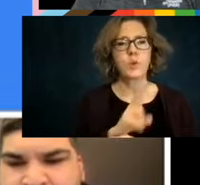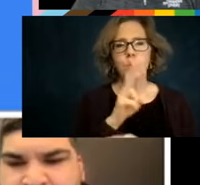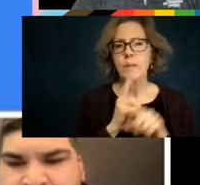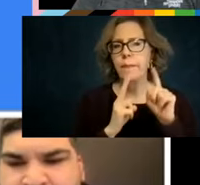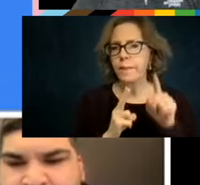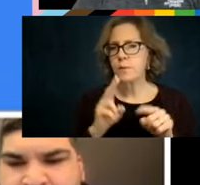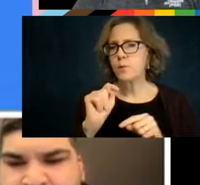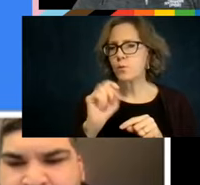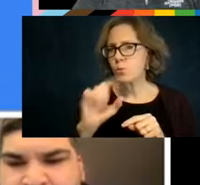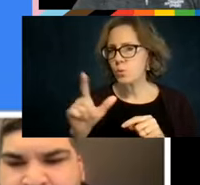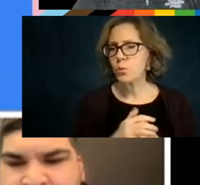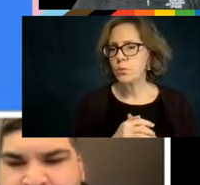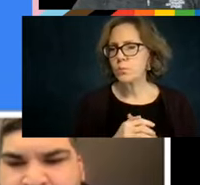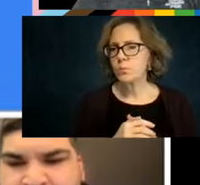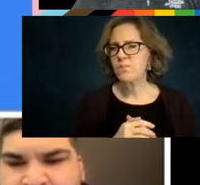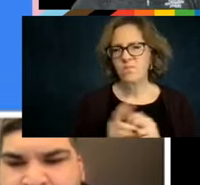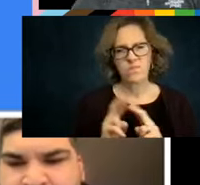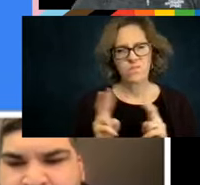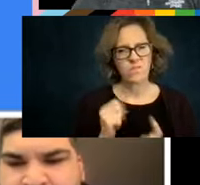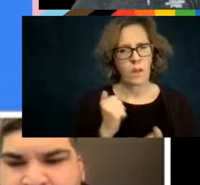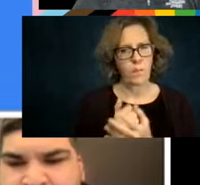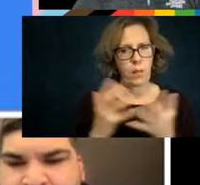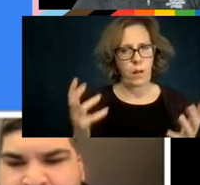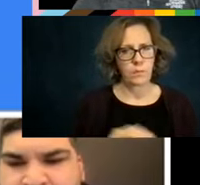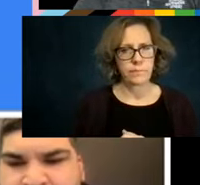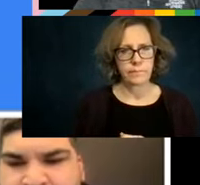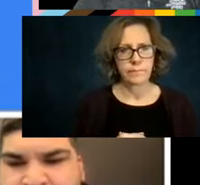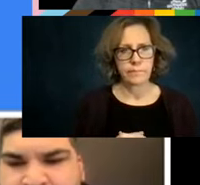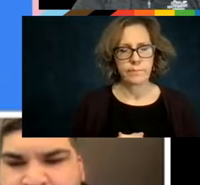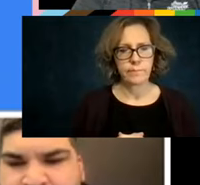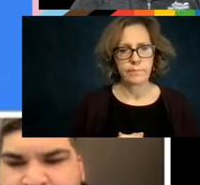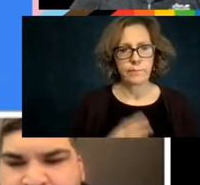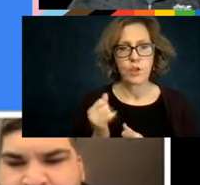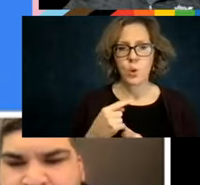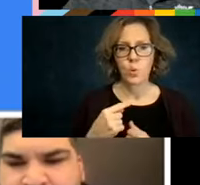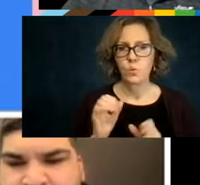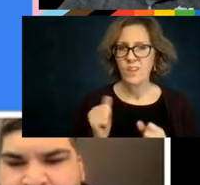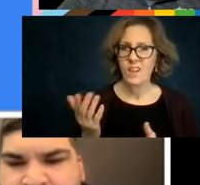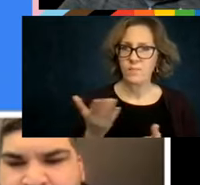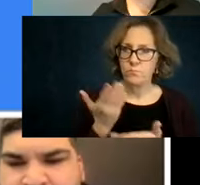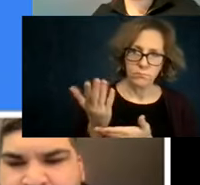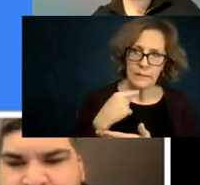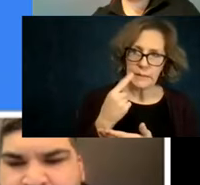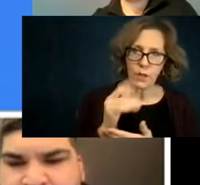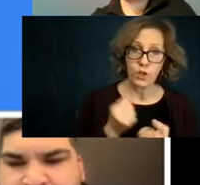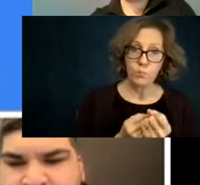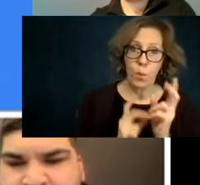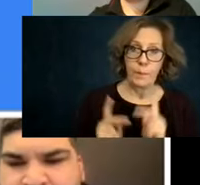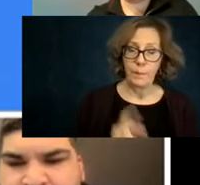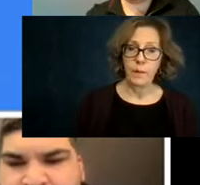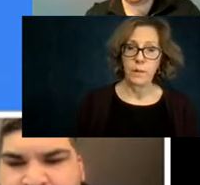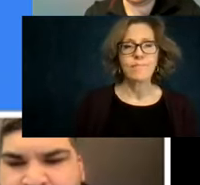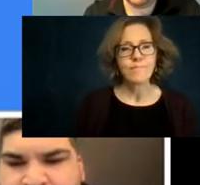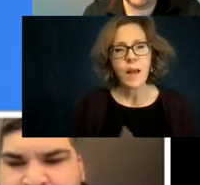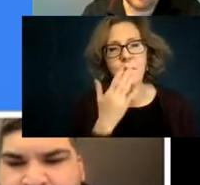tool, because it's a very, very helpful tool to have and bring it up to your support. Thank you, Fran, for sharing a little